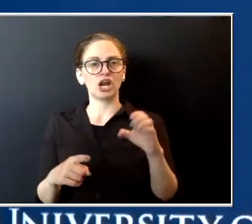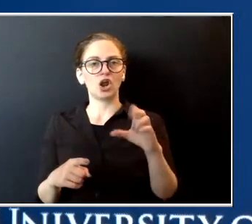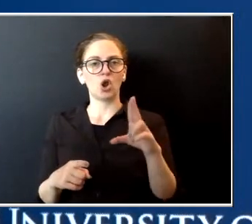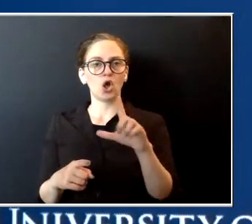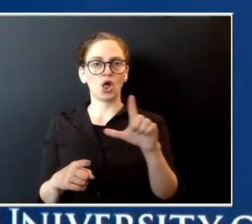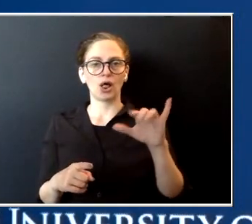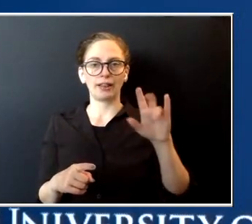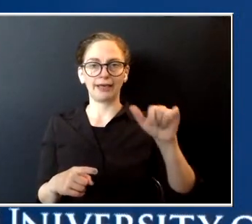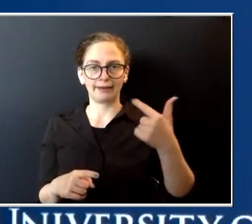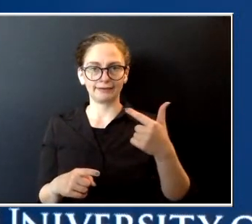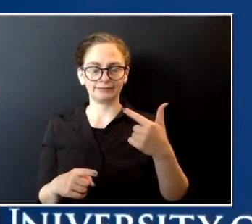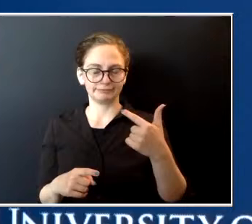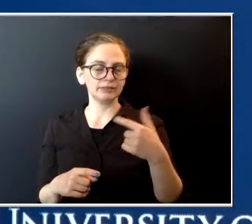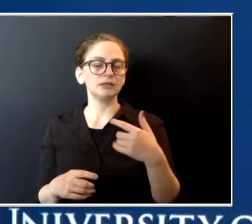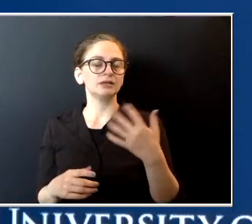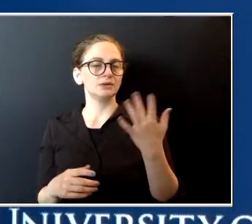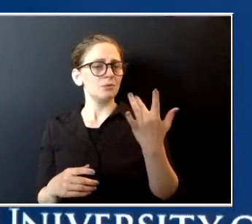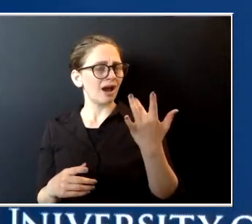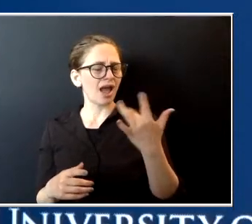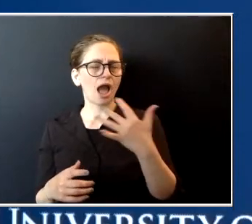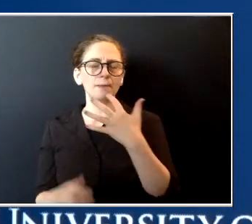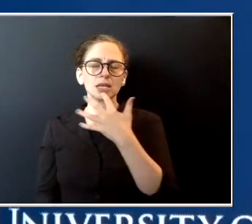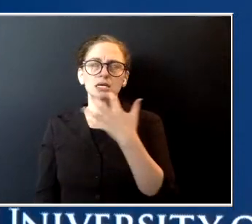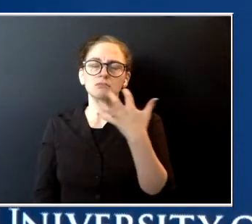flocks. We remember